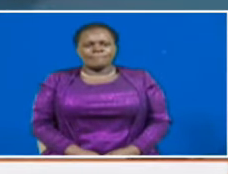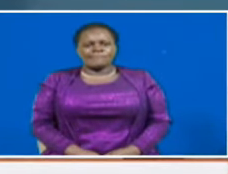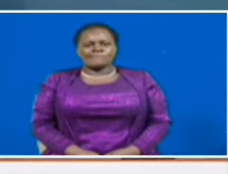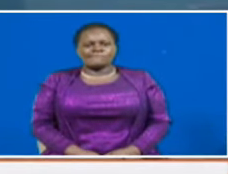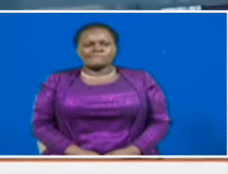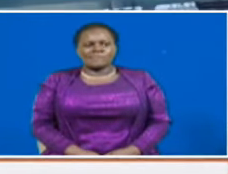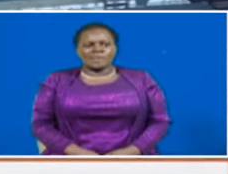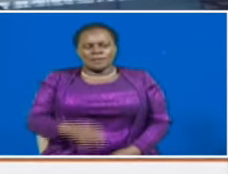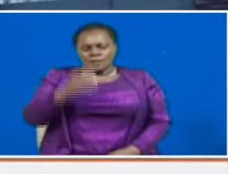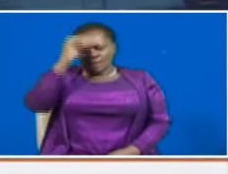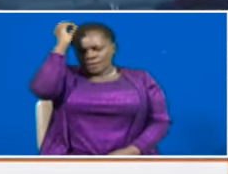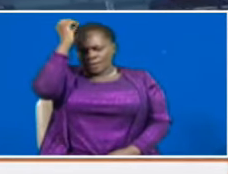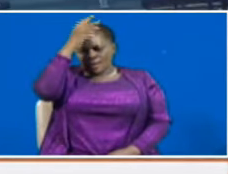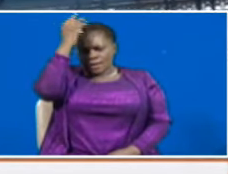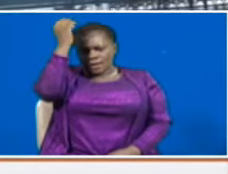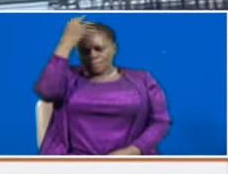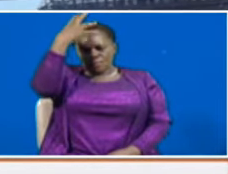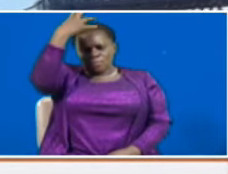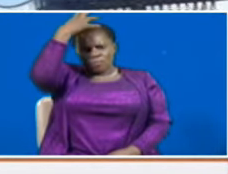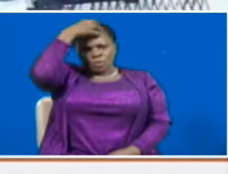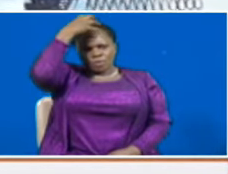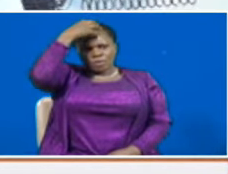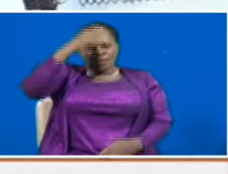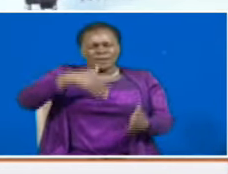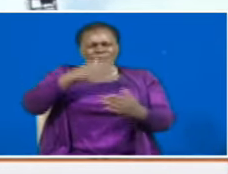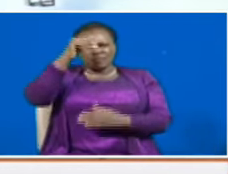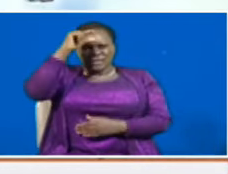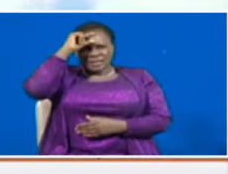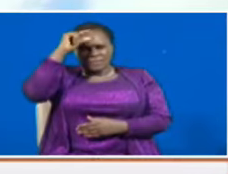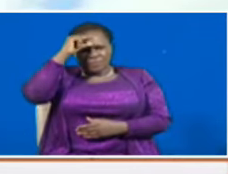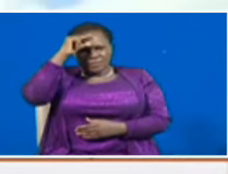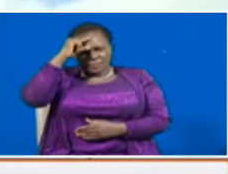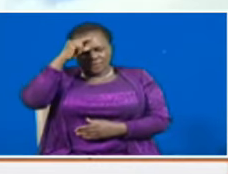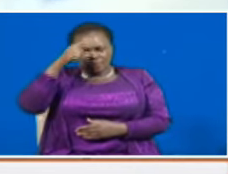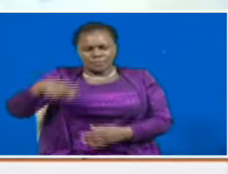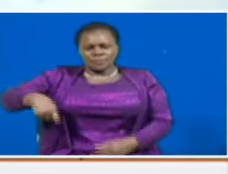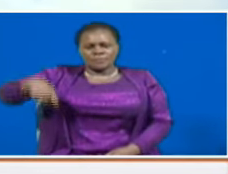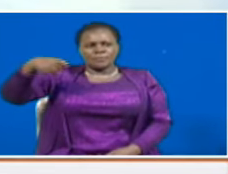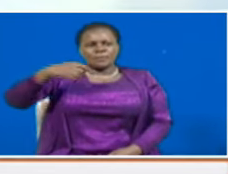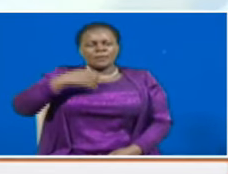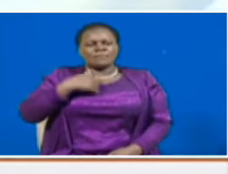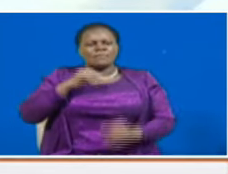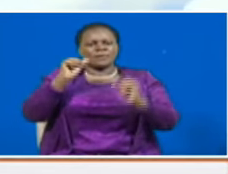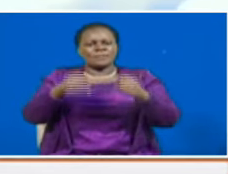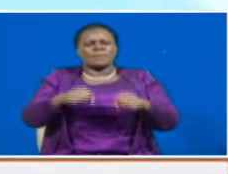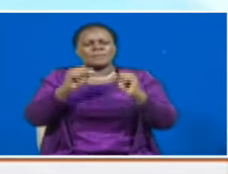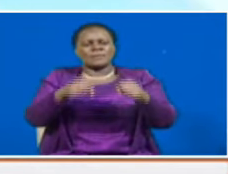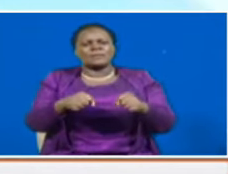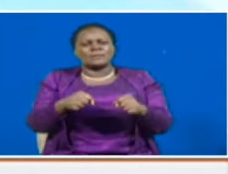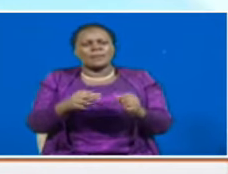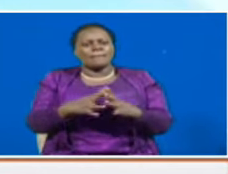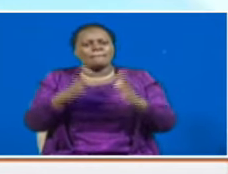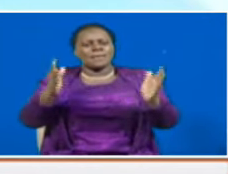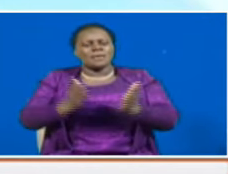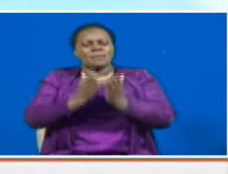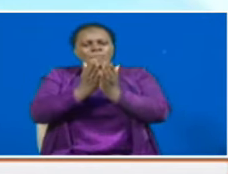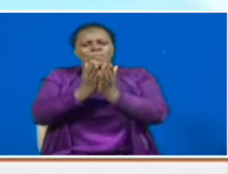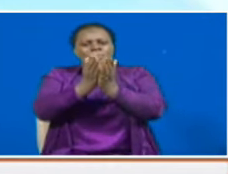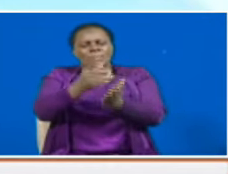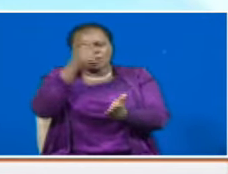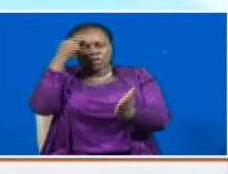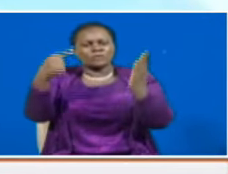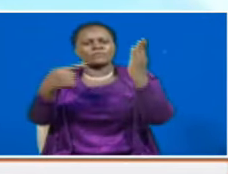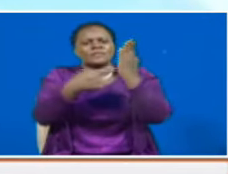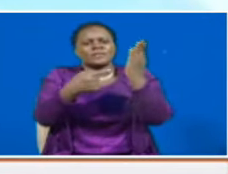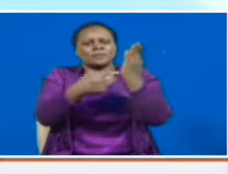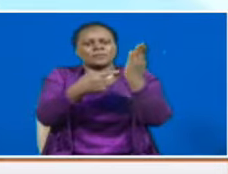The Lamu port is ready for big business after the government purchased cranes that have the capability of handling large cargo due to the